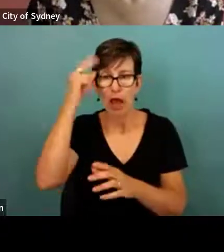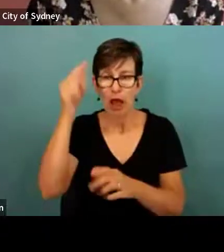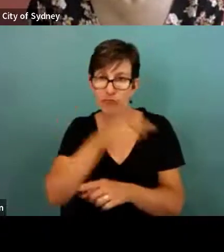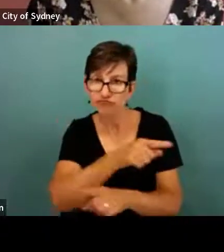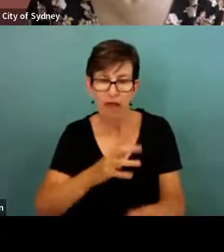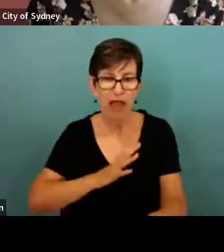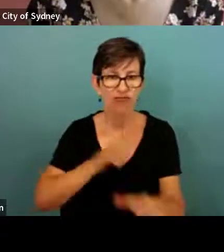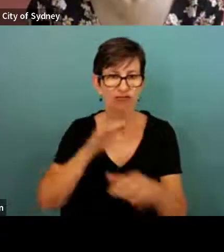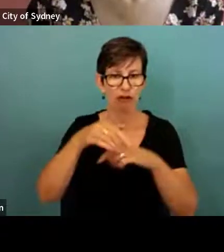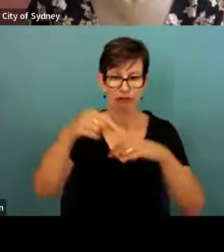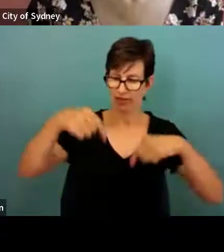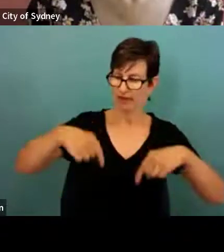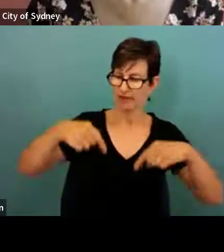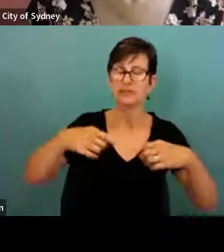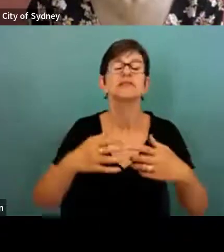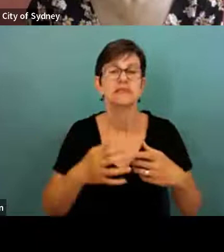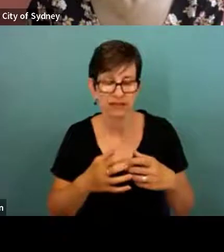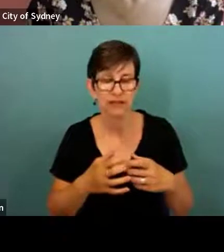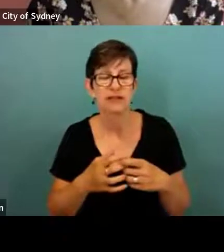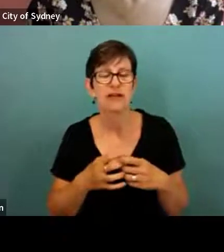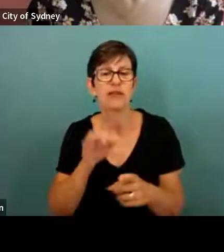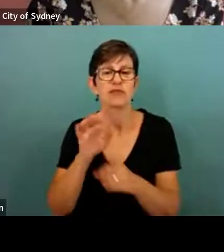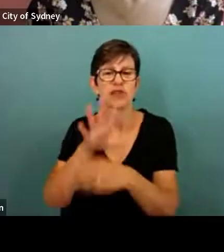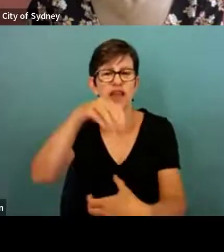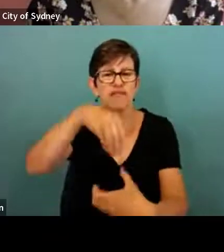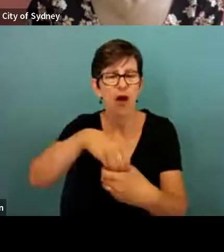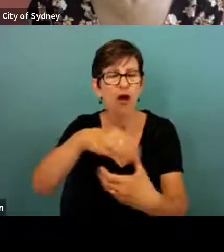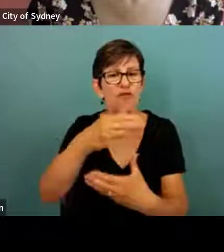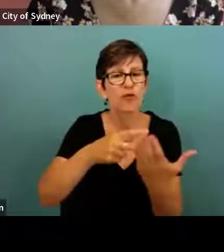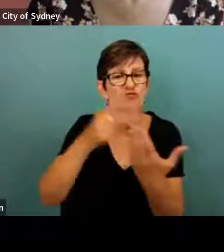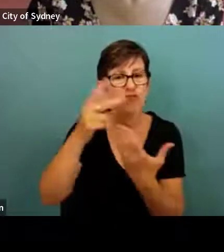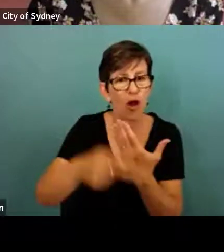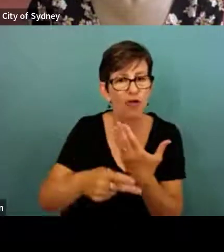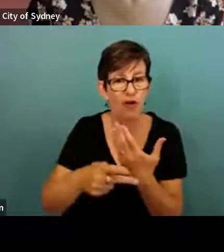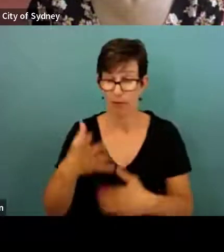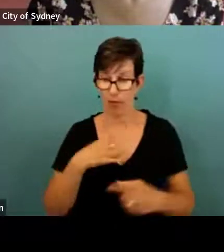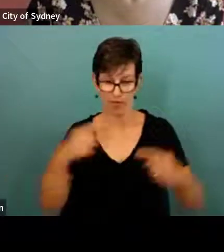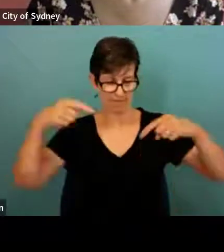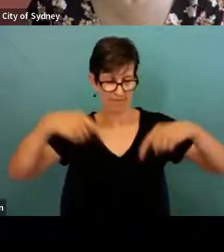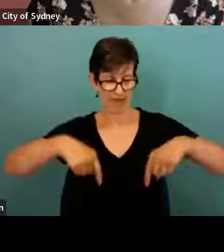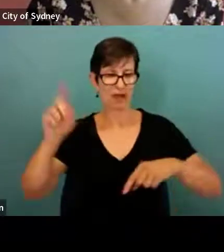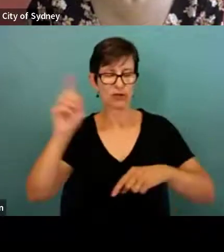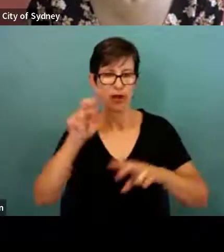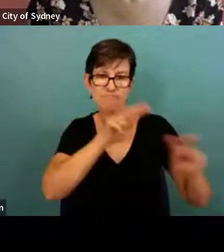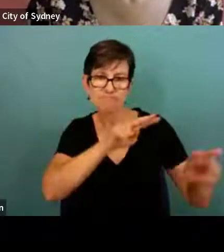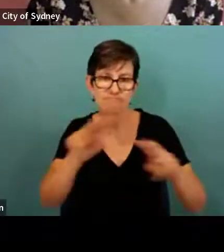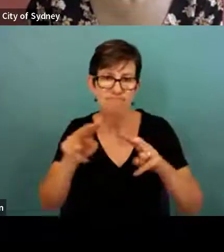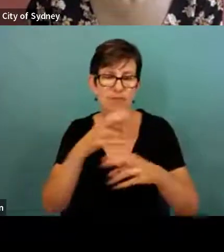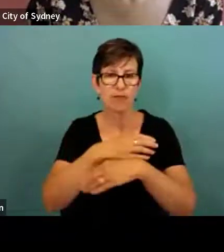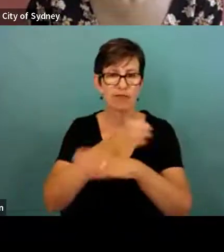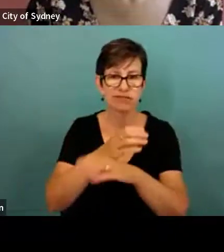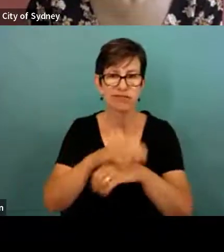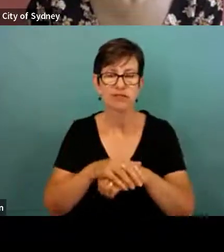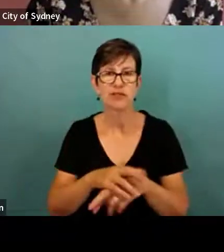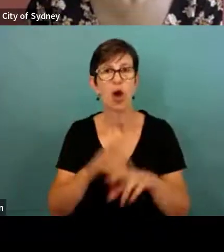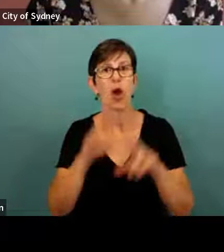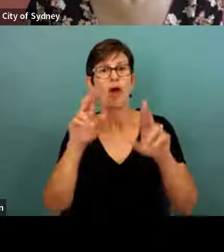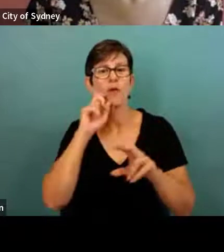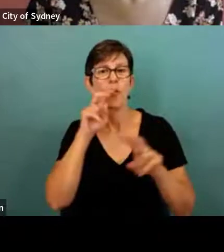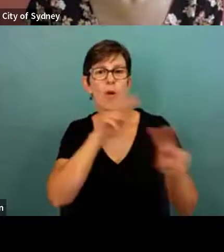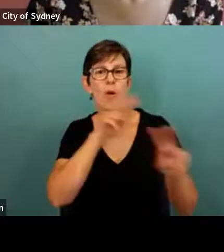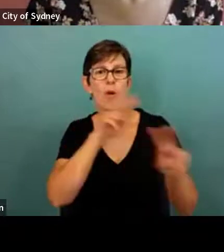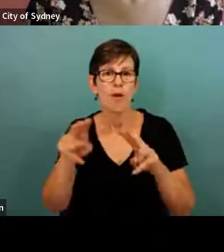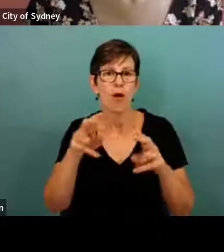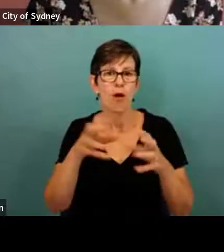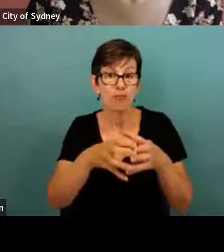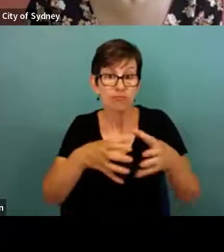this webinar, which gives us hope that we are going to see more and more Auslan's online story times in